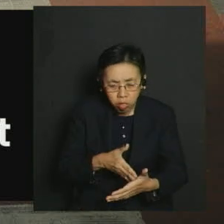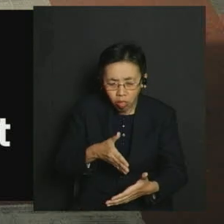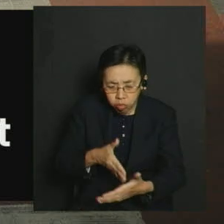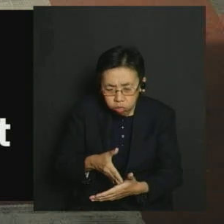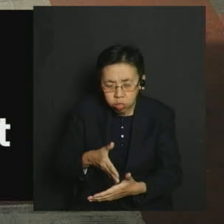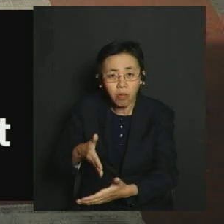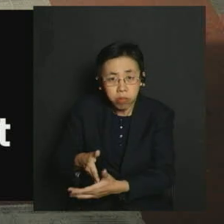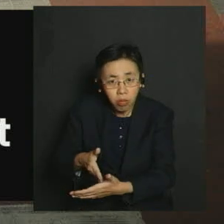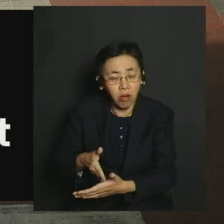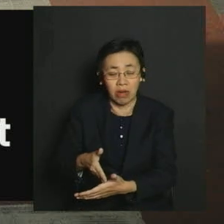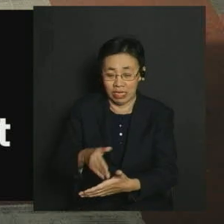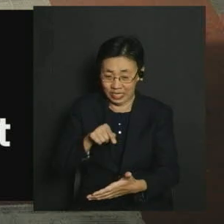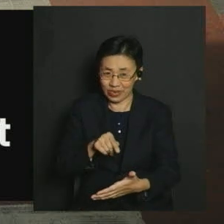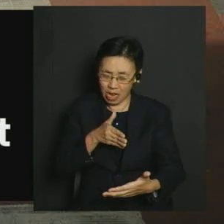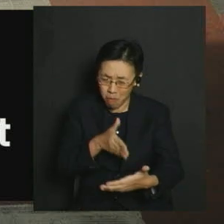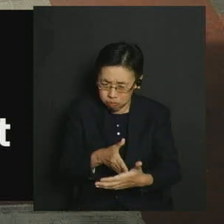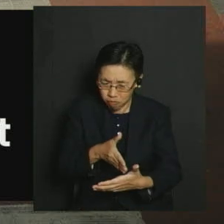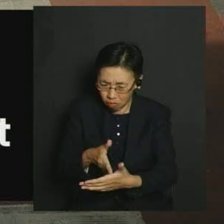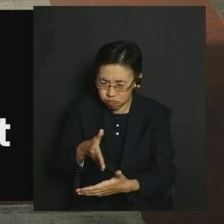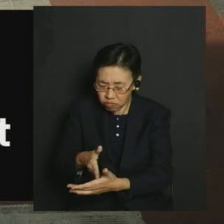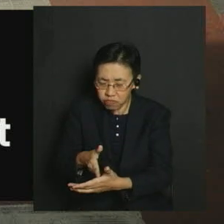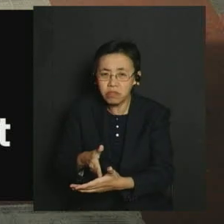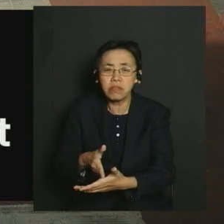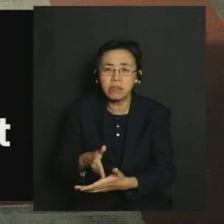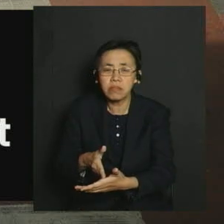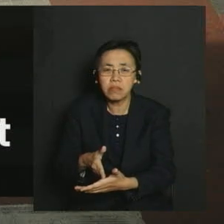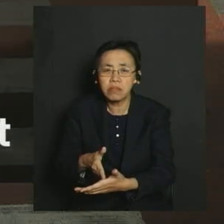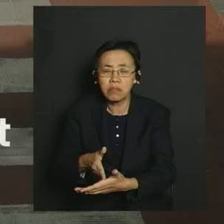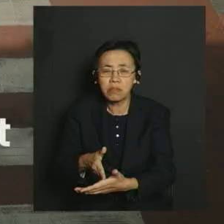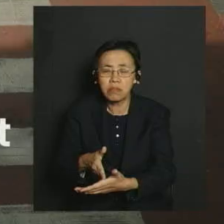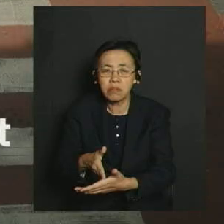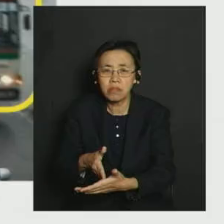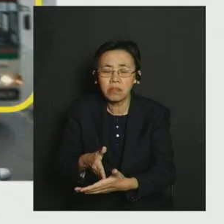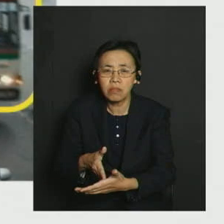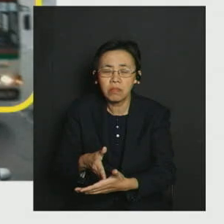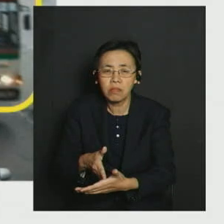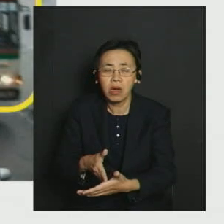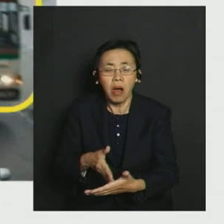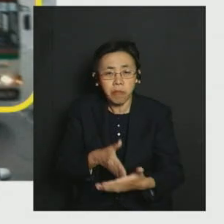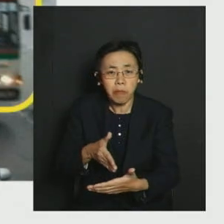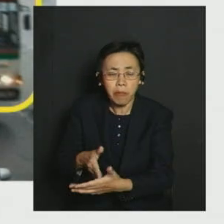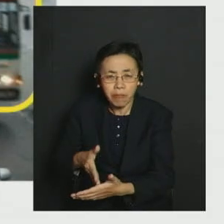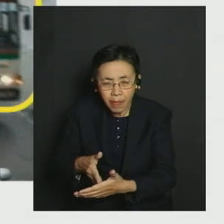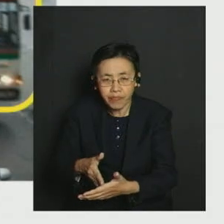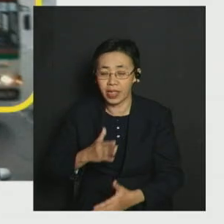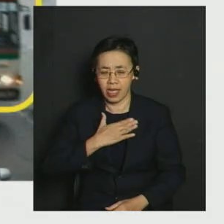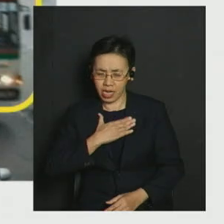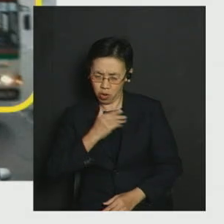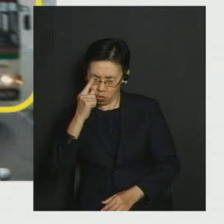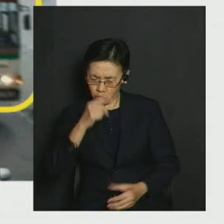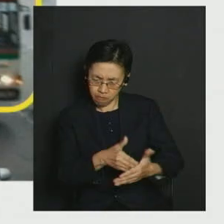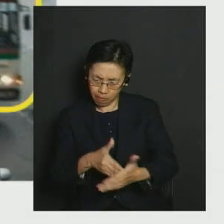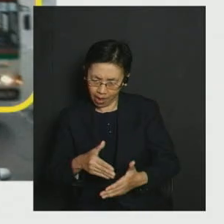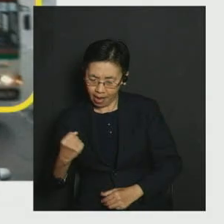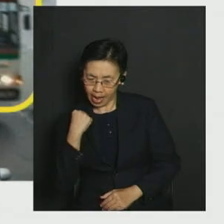expanded government is the first thing that we need to design our authority to be a better governance. This